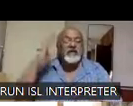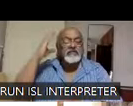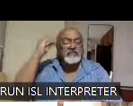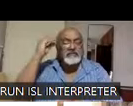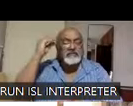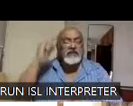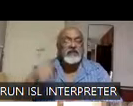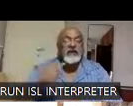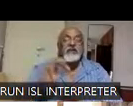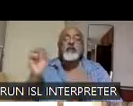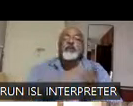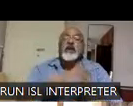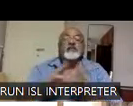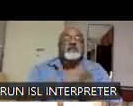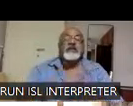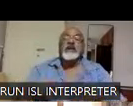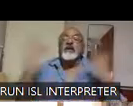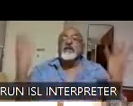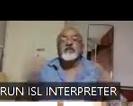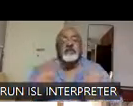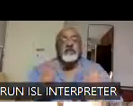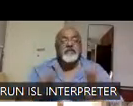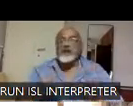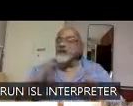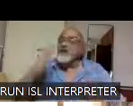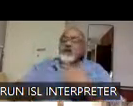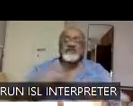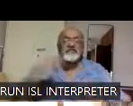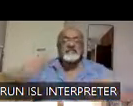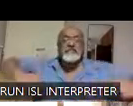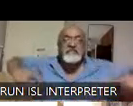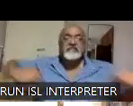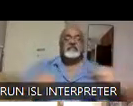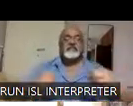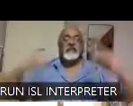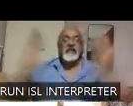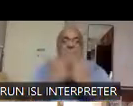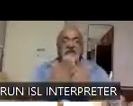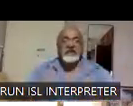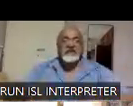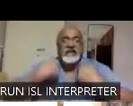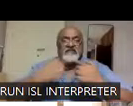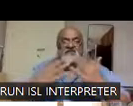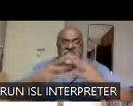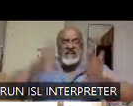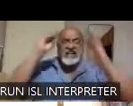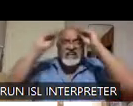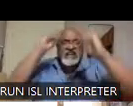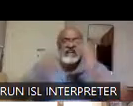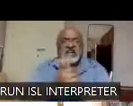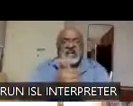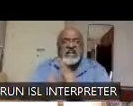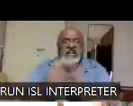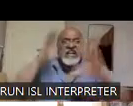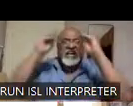give up. She just got ready, educated herself, trained herself, took care of her